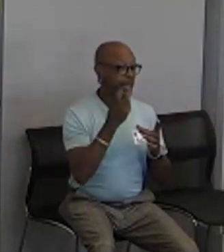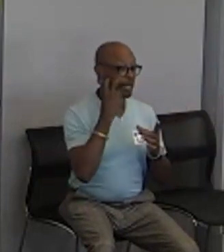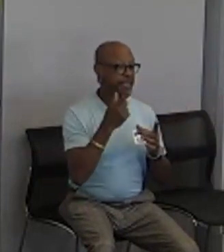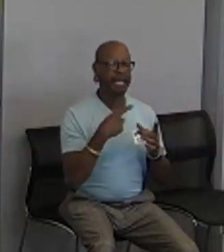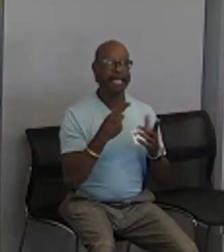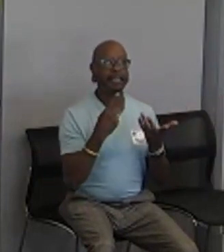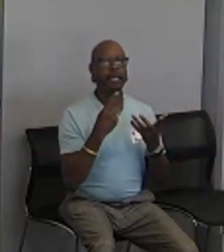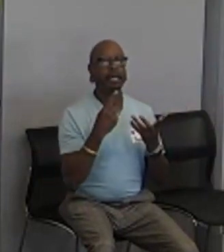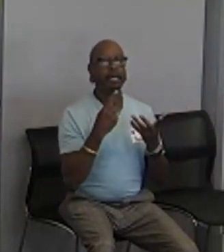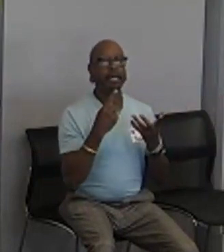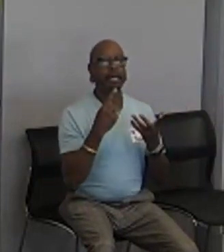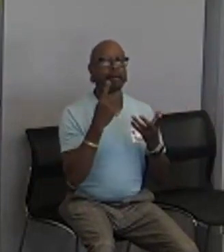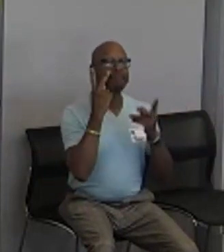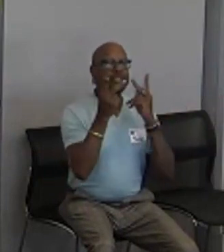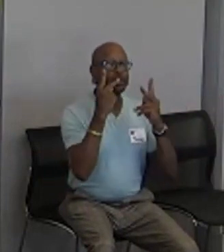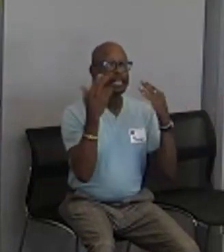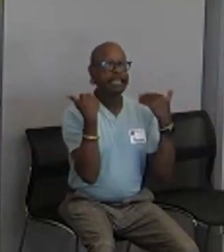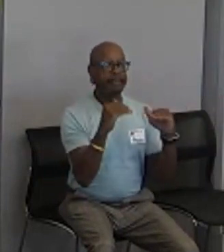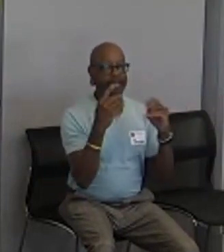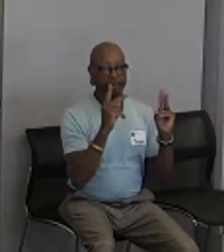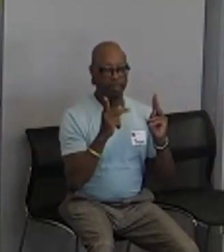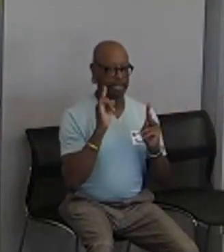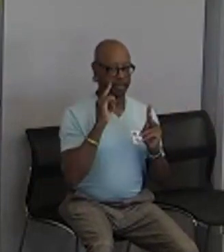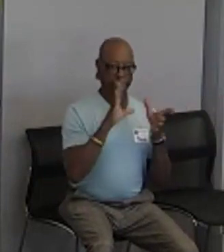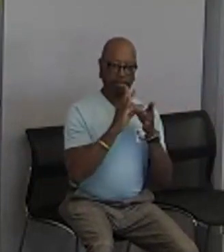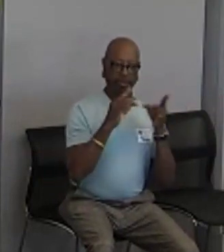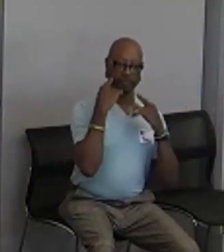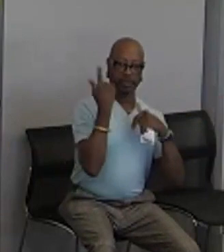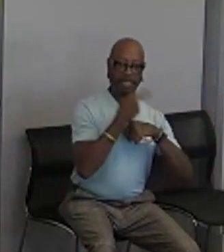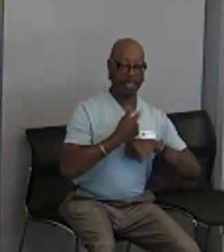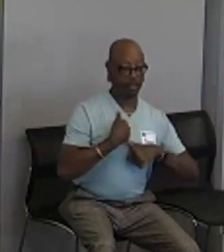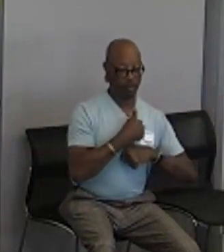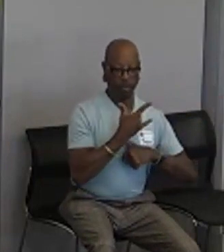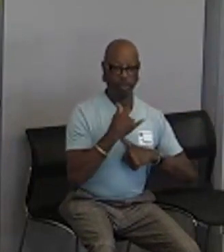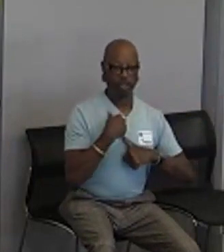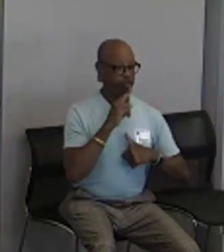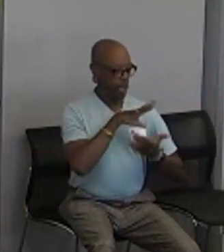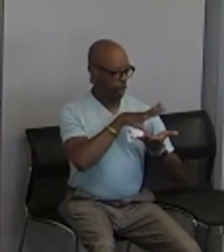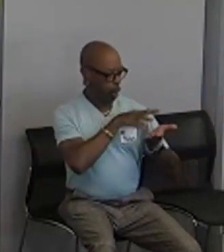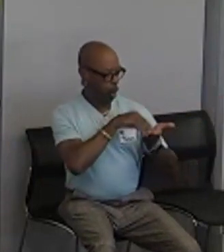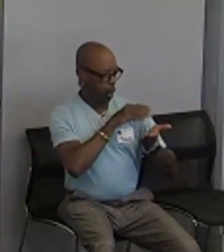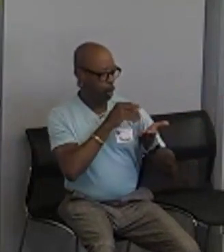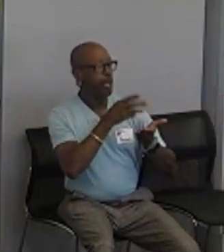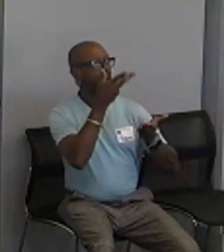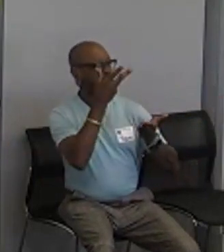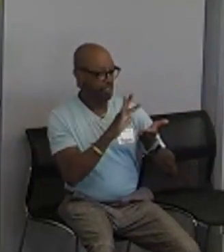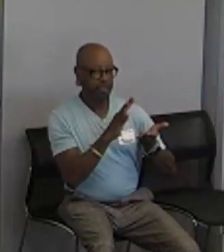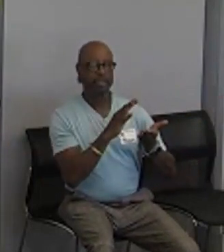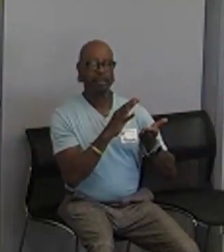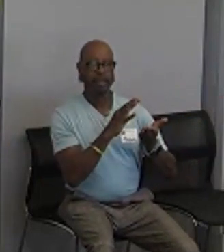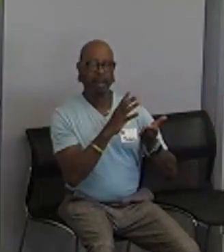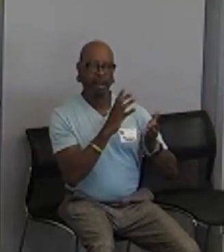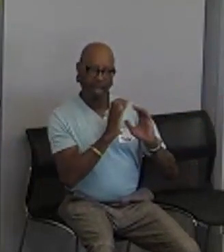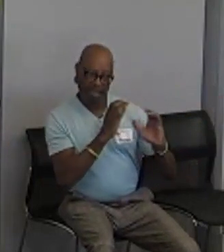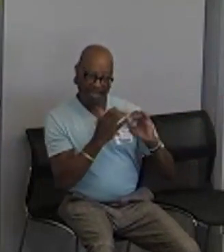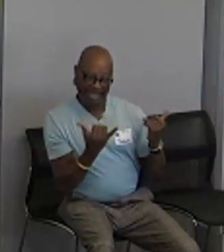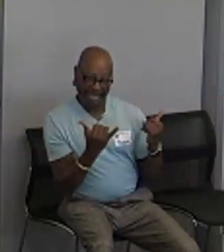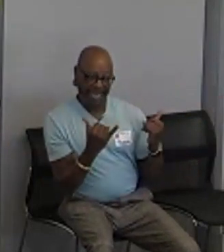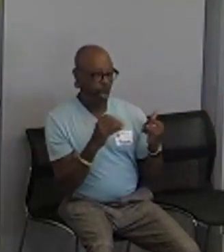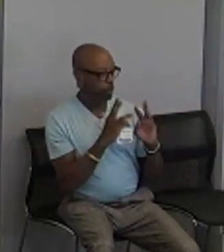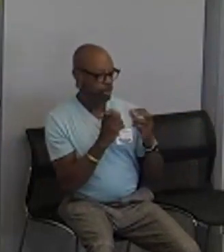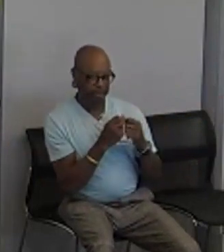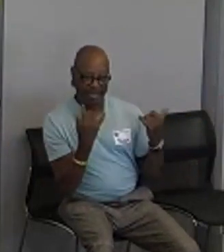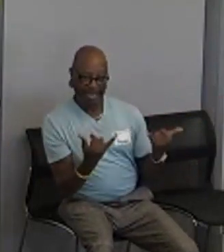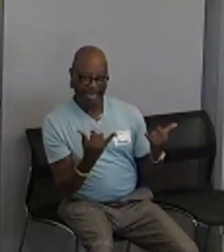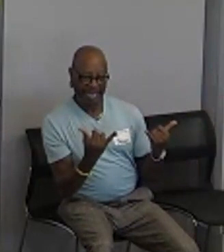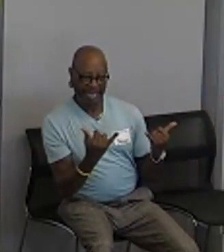people. That's the message for today. We want you to come away from our conversations and workshops